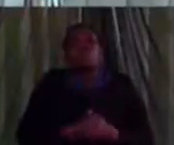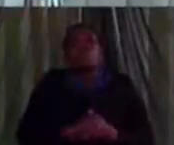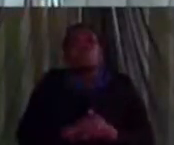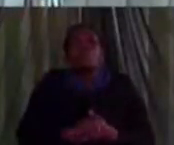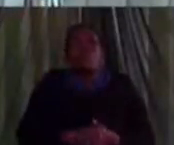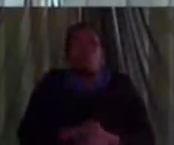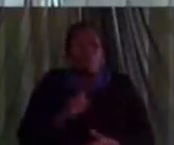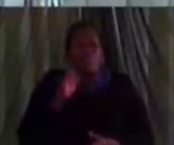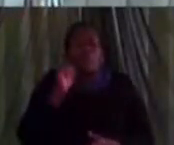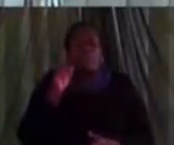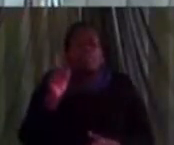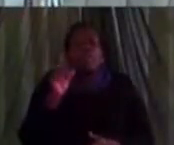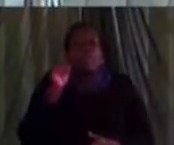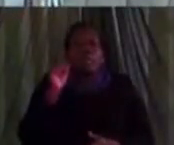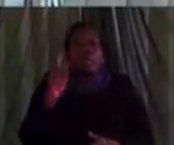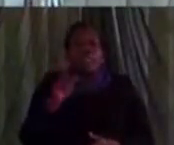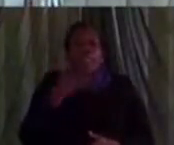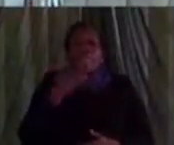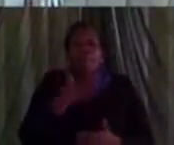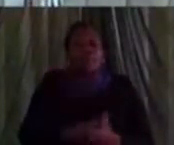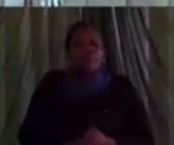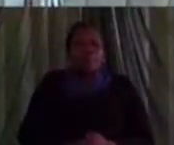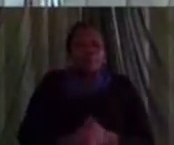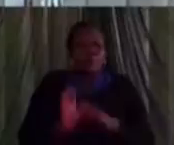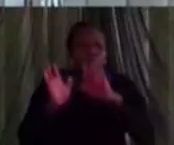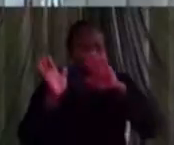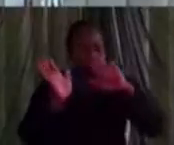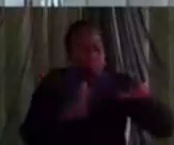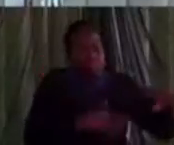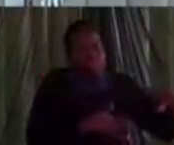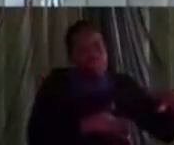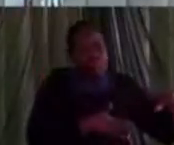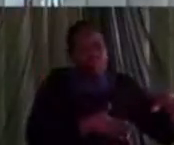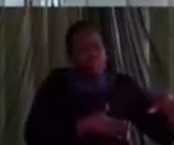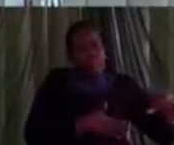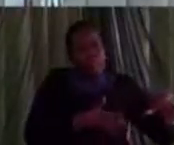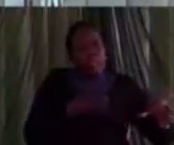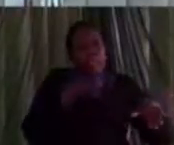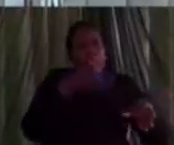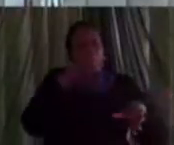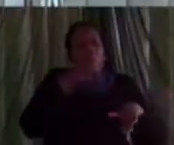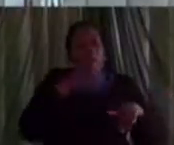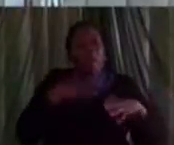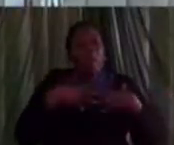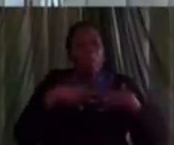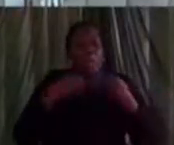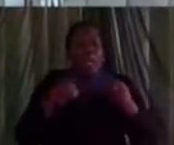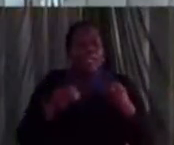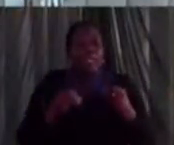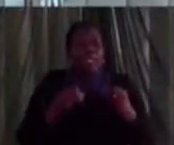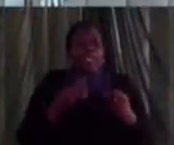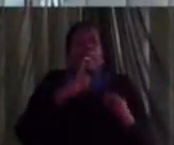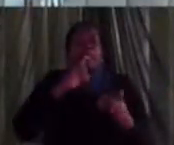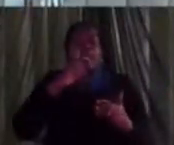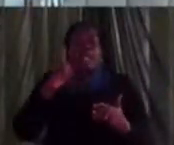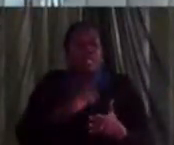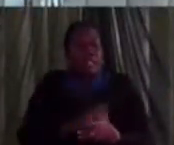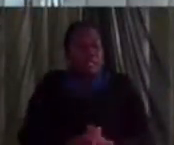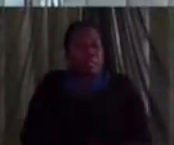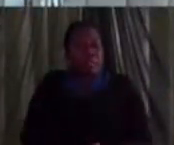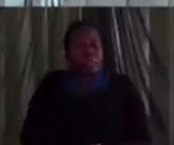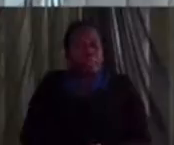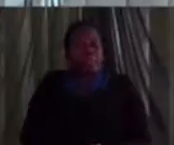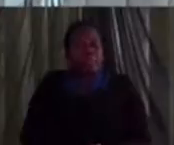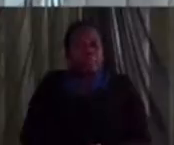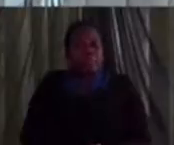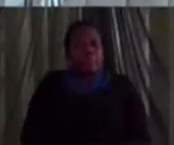Very well. Next question concerns the wealth declaration. Yes. Before I can address that, maybe I